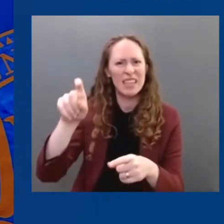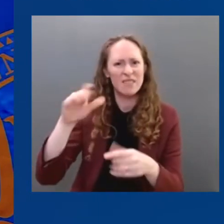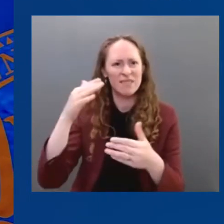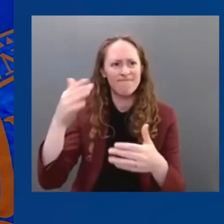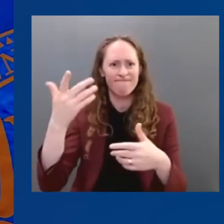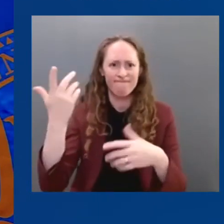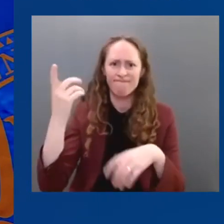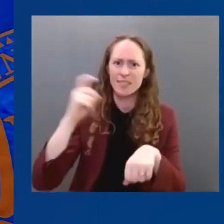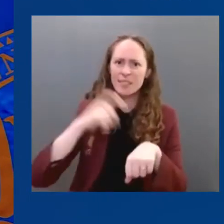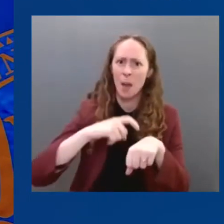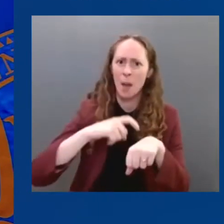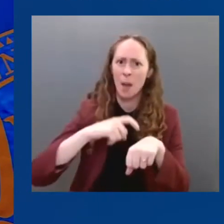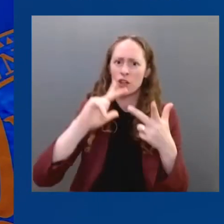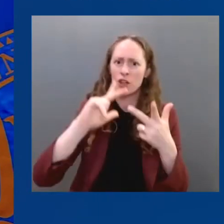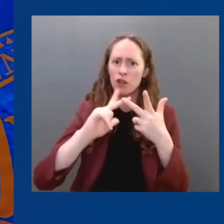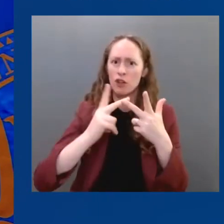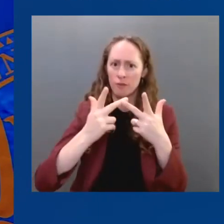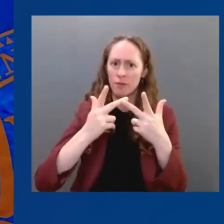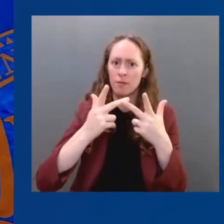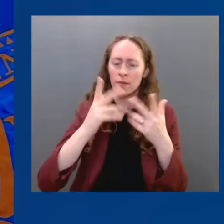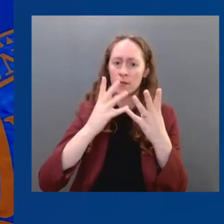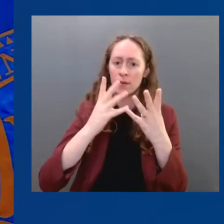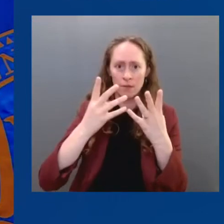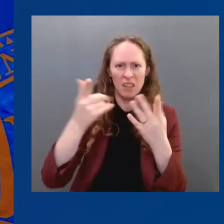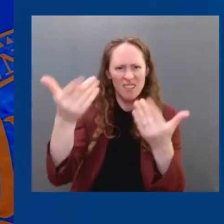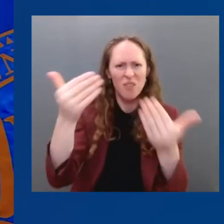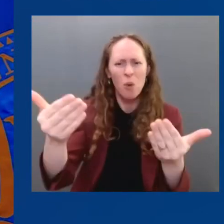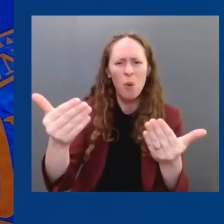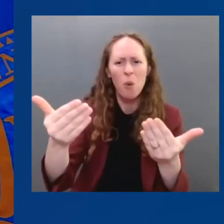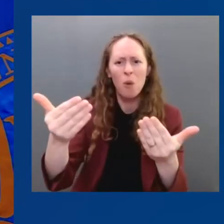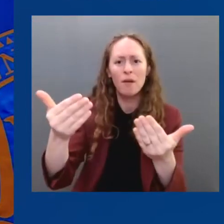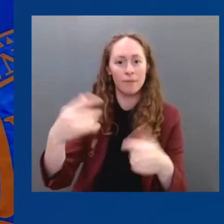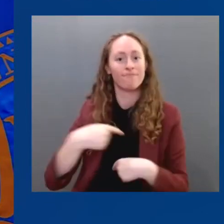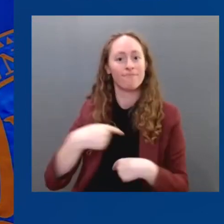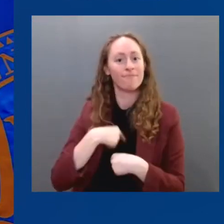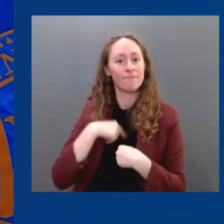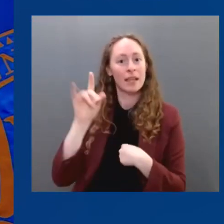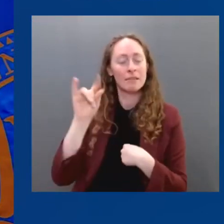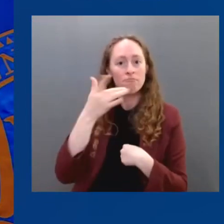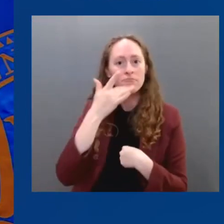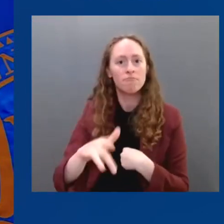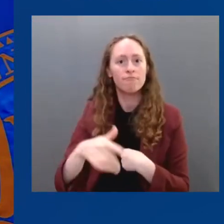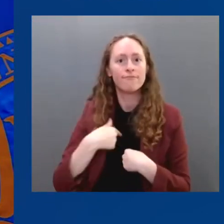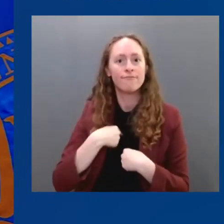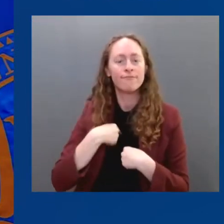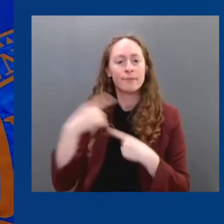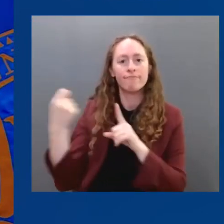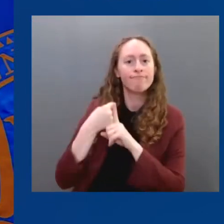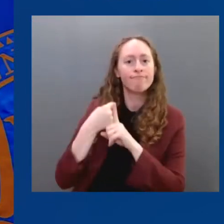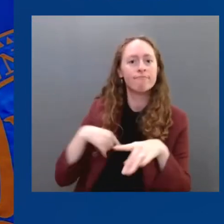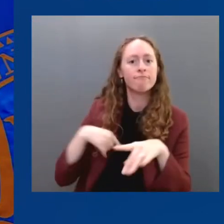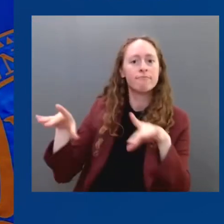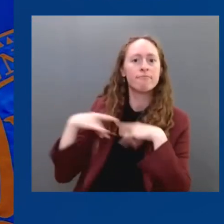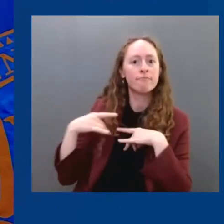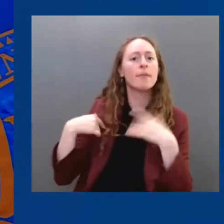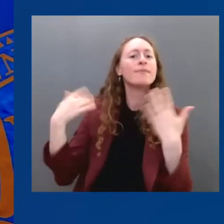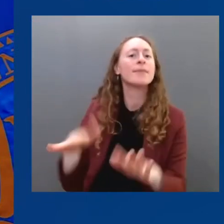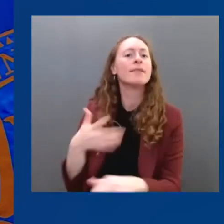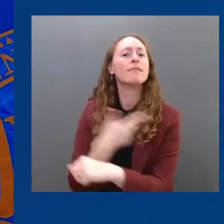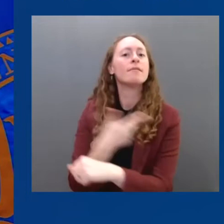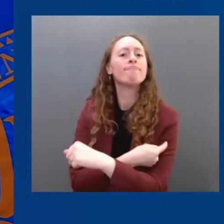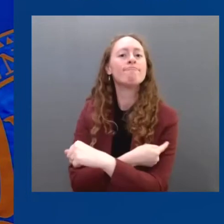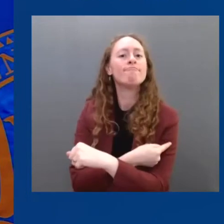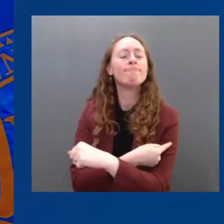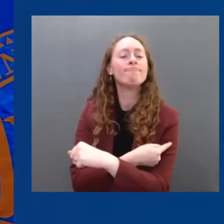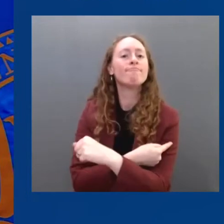vaccinated and infected, when we get the next round of having vaccines available months